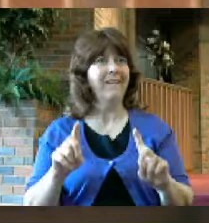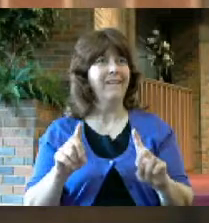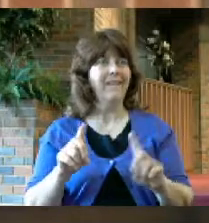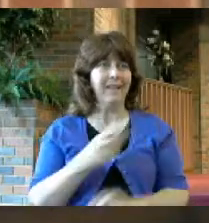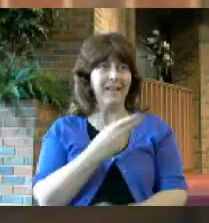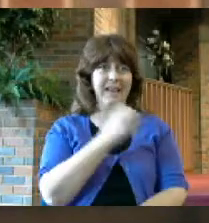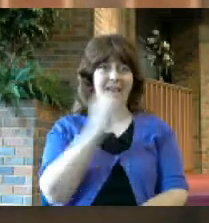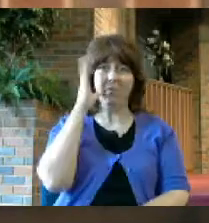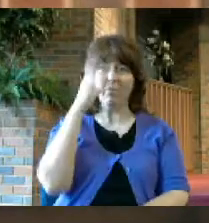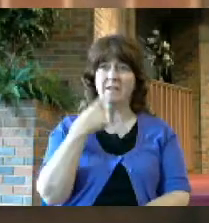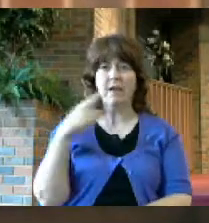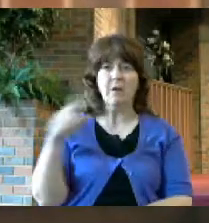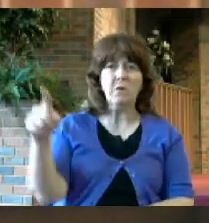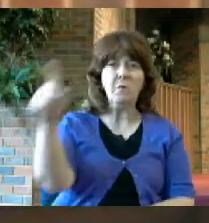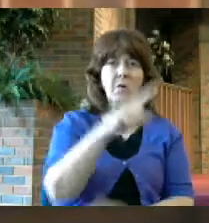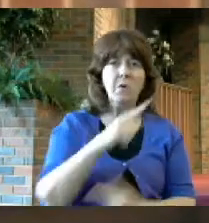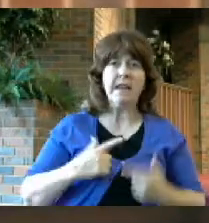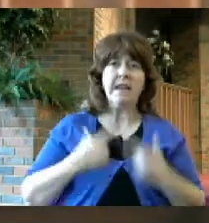make a change in their lives.